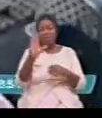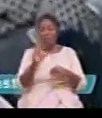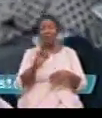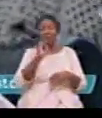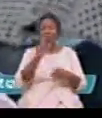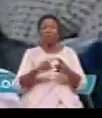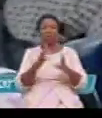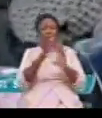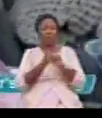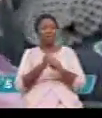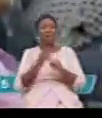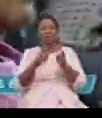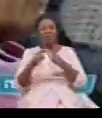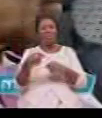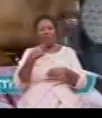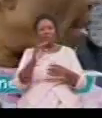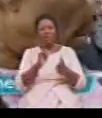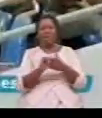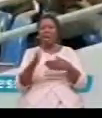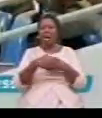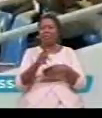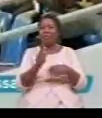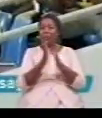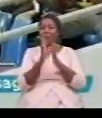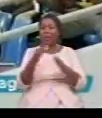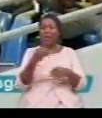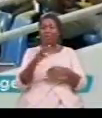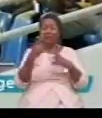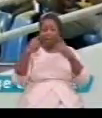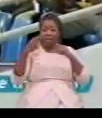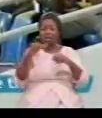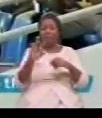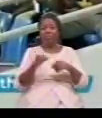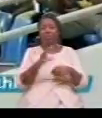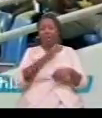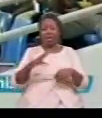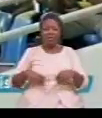And then we are told, after the prayer or the declaration of Christ,